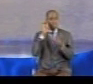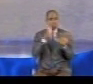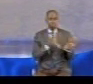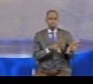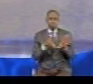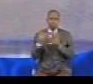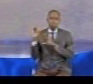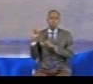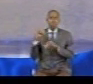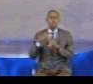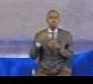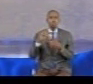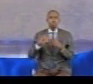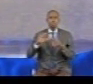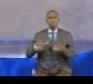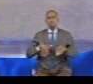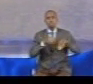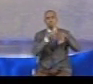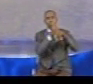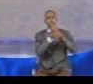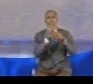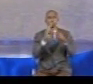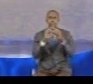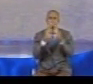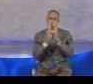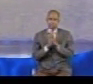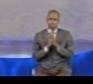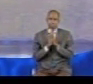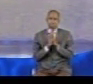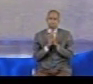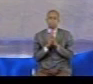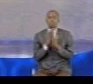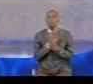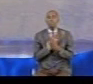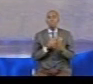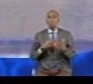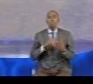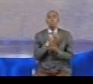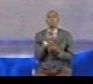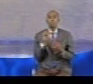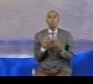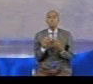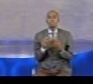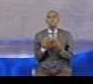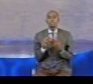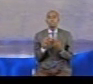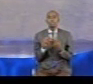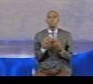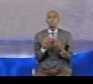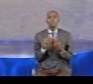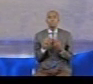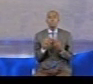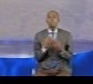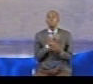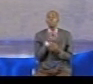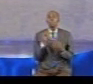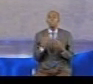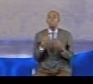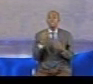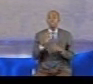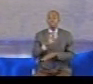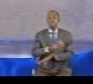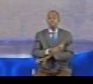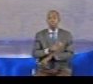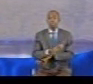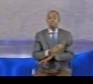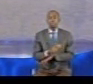a mountain to pray. And when even, that is when the evening was